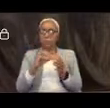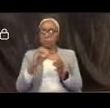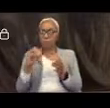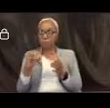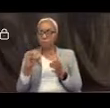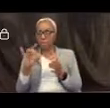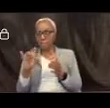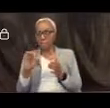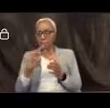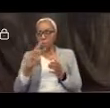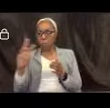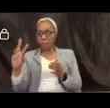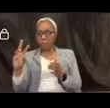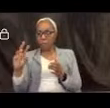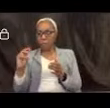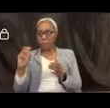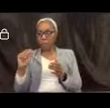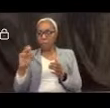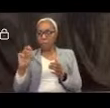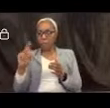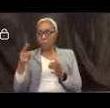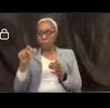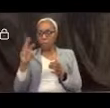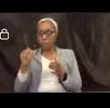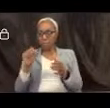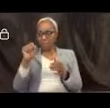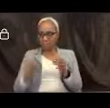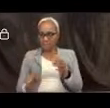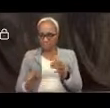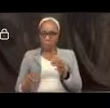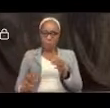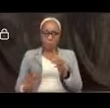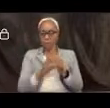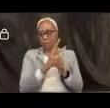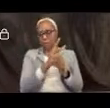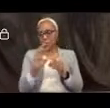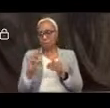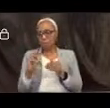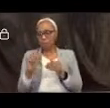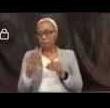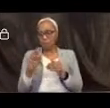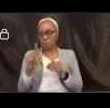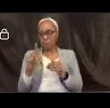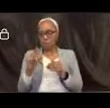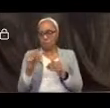13,008 West Market Street at the southwest corner of West Market Street and Gamble Road.